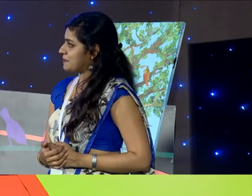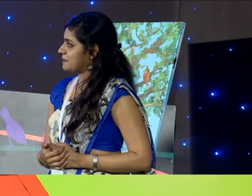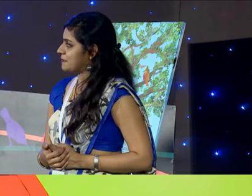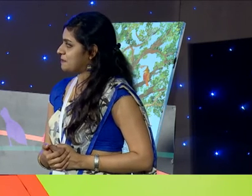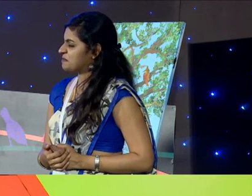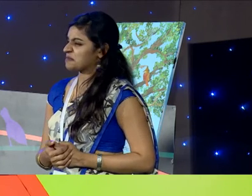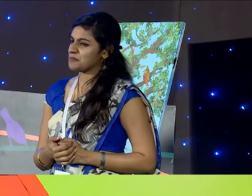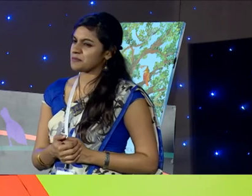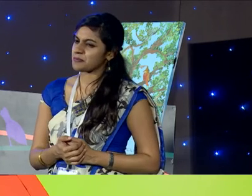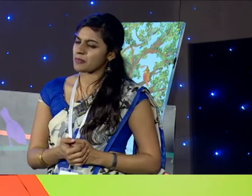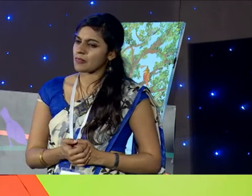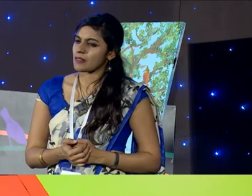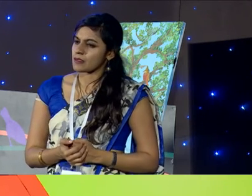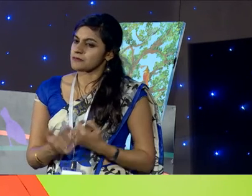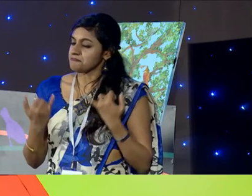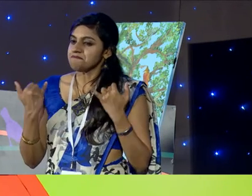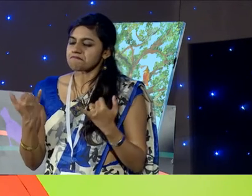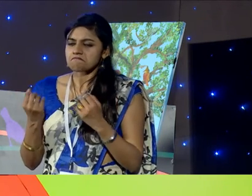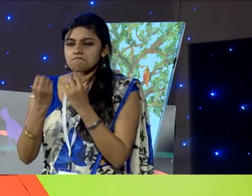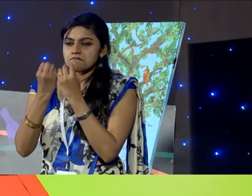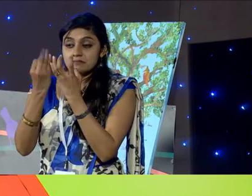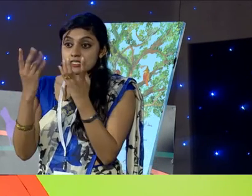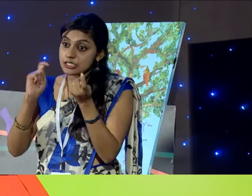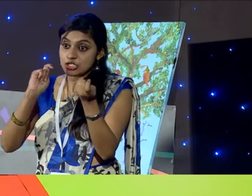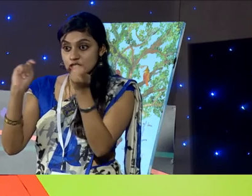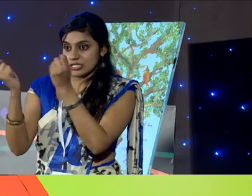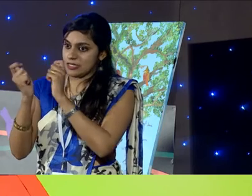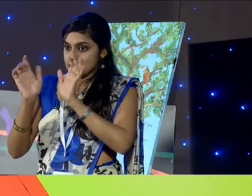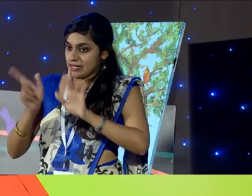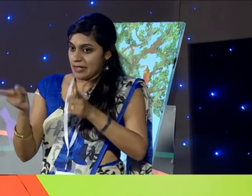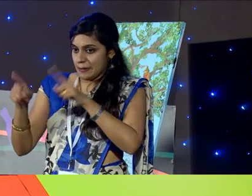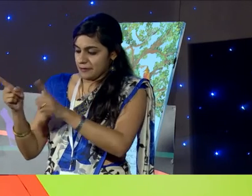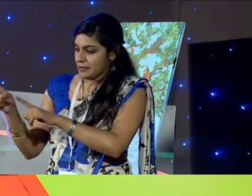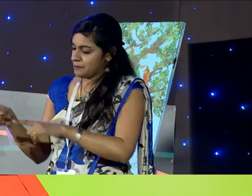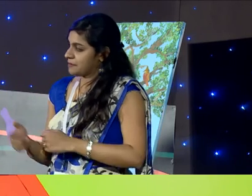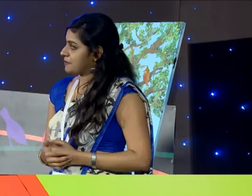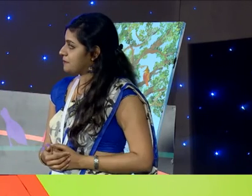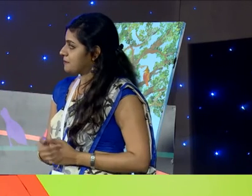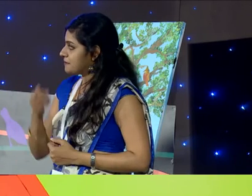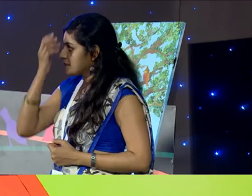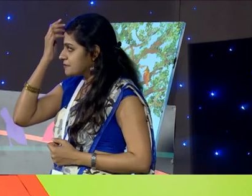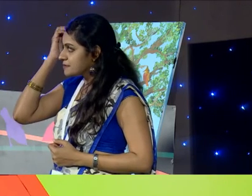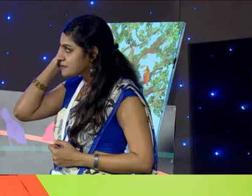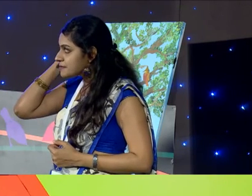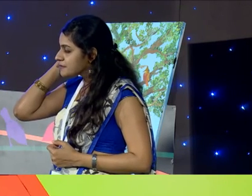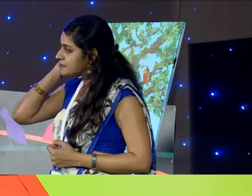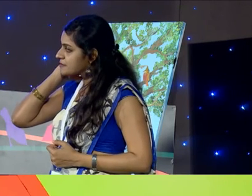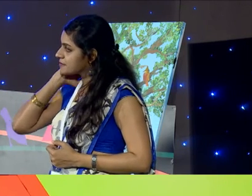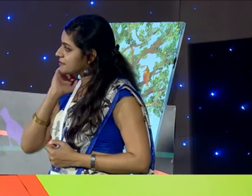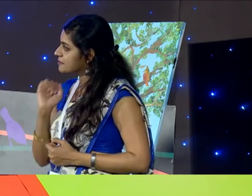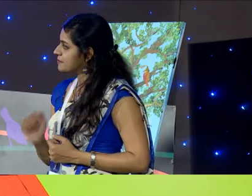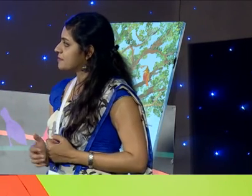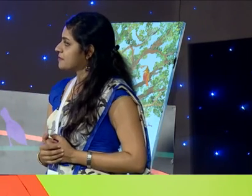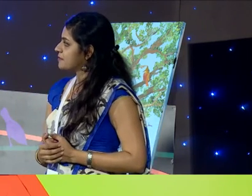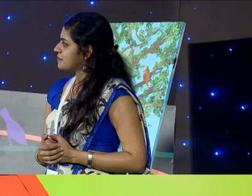discernible upsides for our company in this. First is, as I said earlier, as far as our guests, our staff are concerned, they're